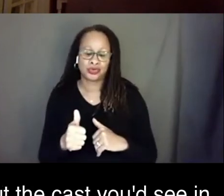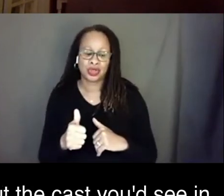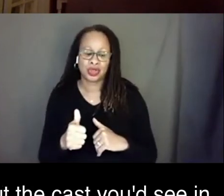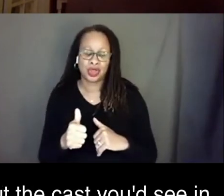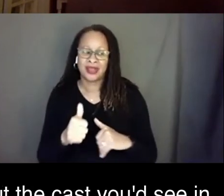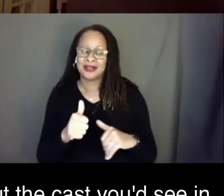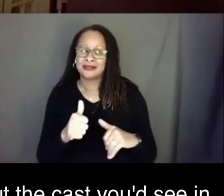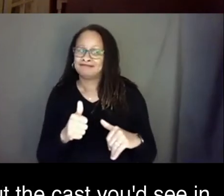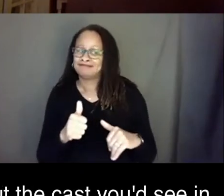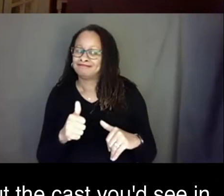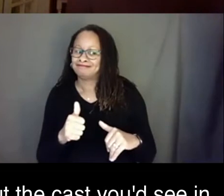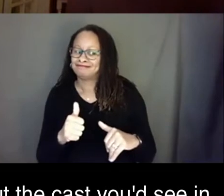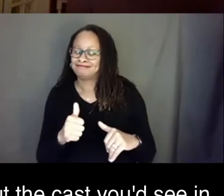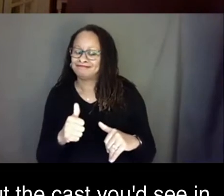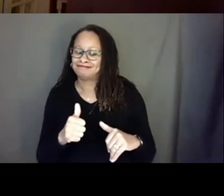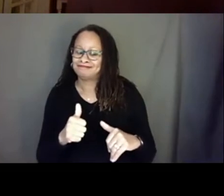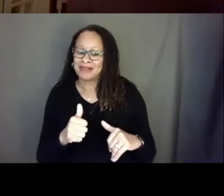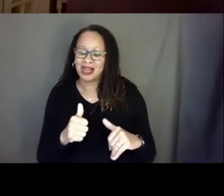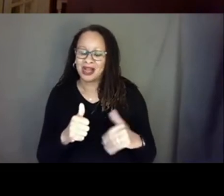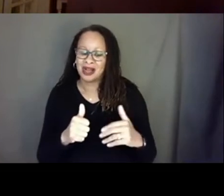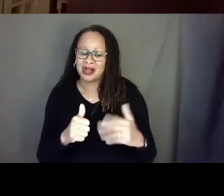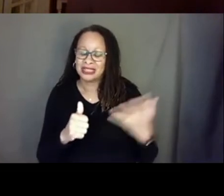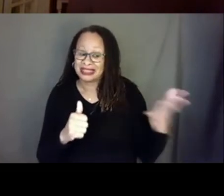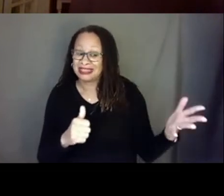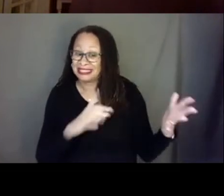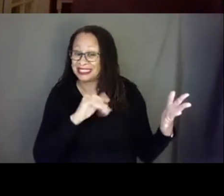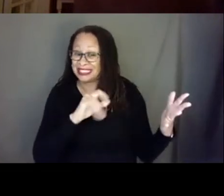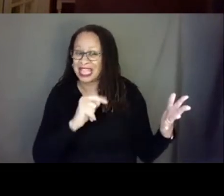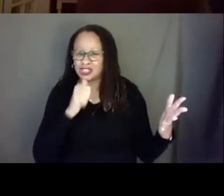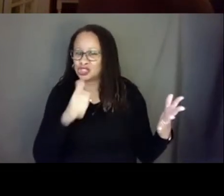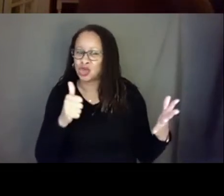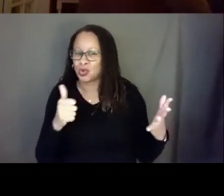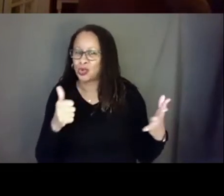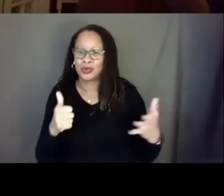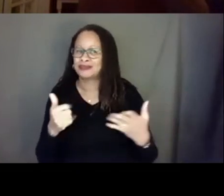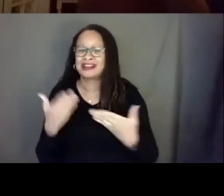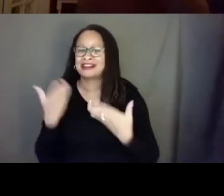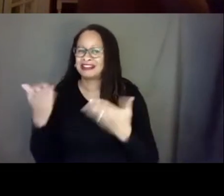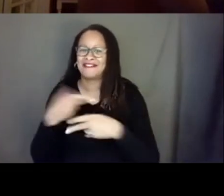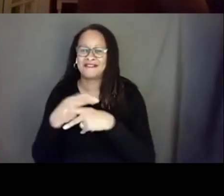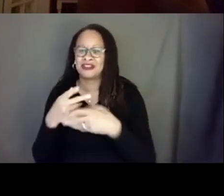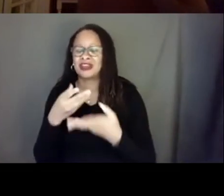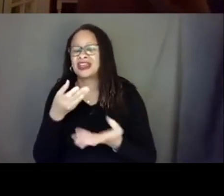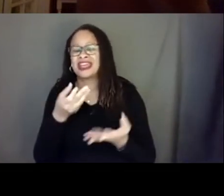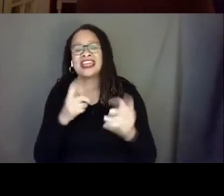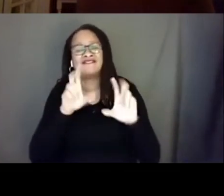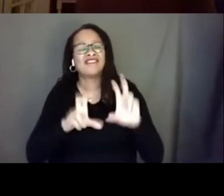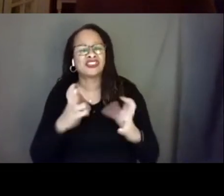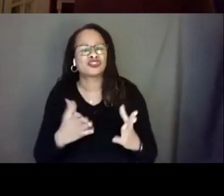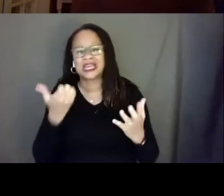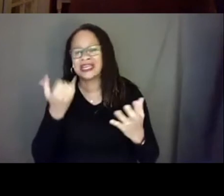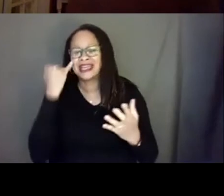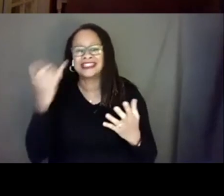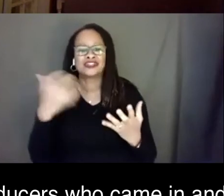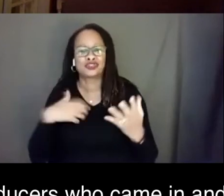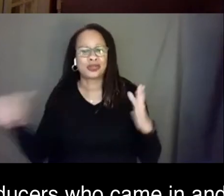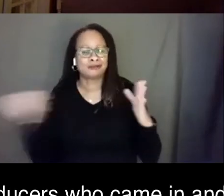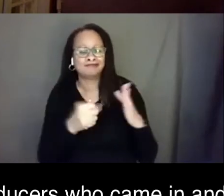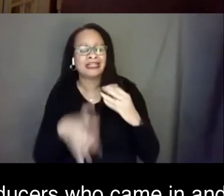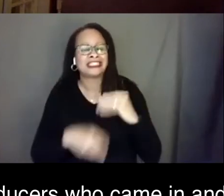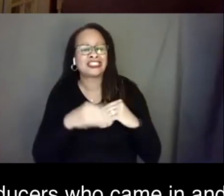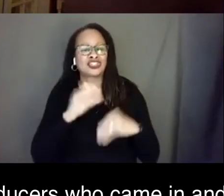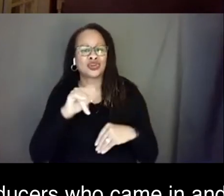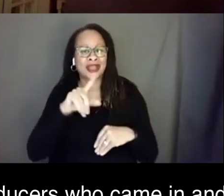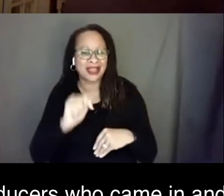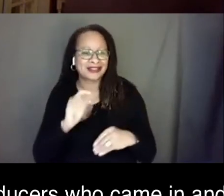but the cast you see in front of you now. Like, this is what it's going to look like. So, and we have wonderful investors,